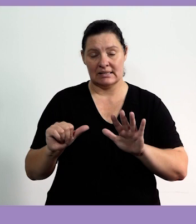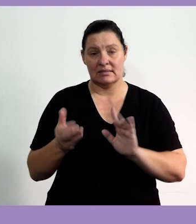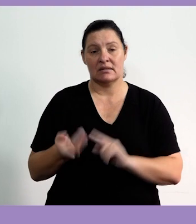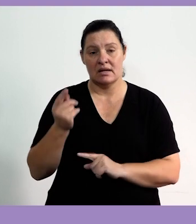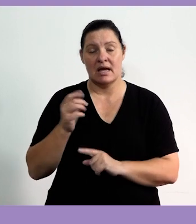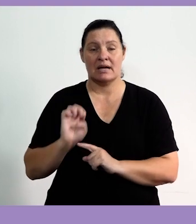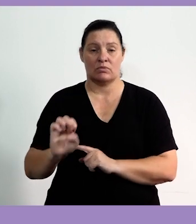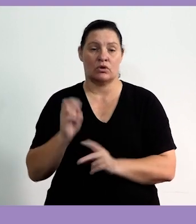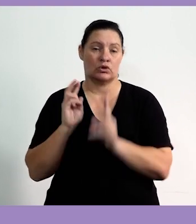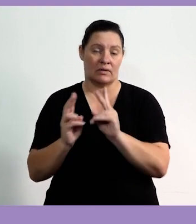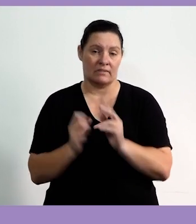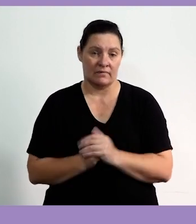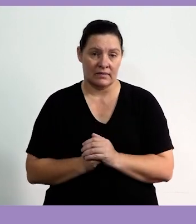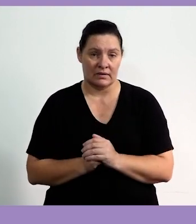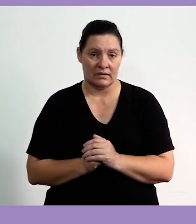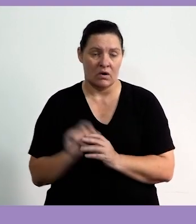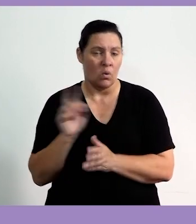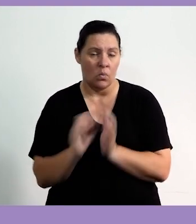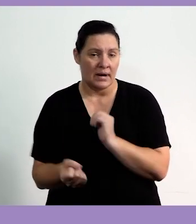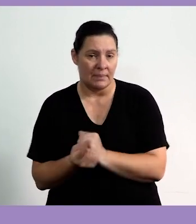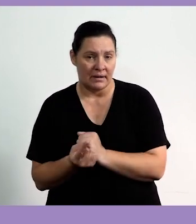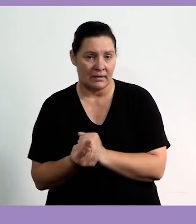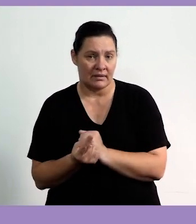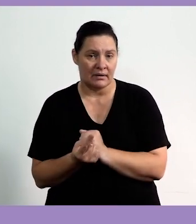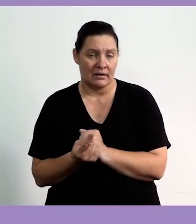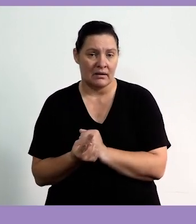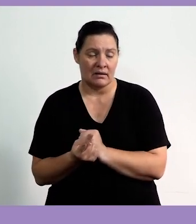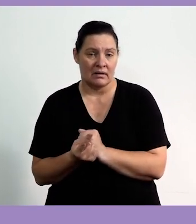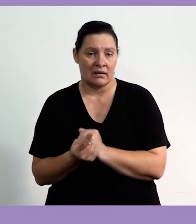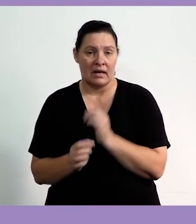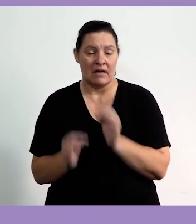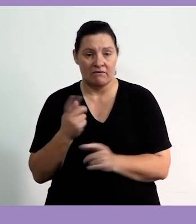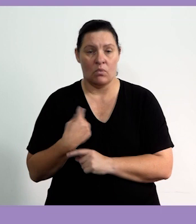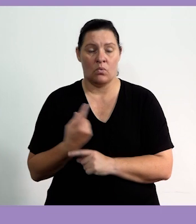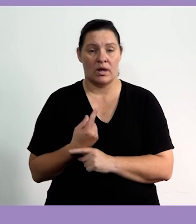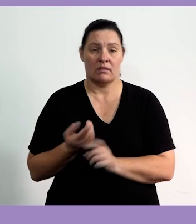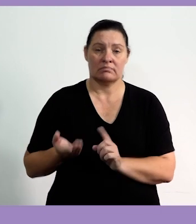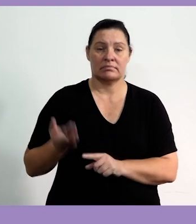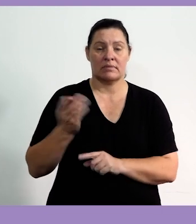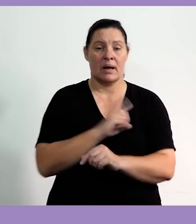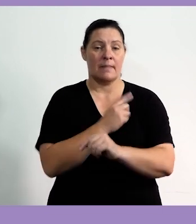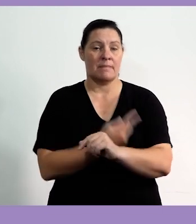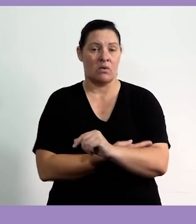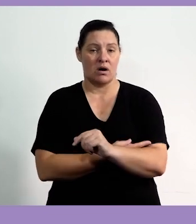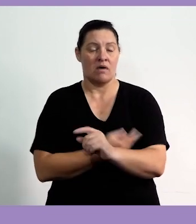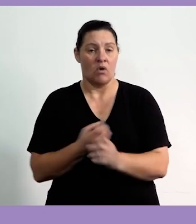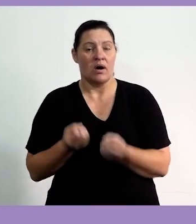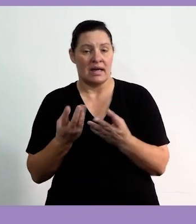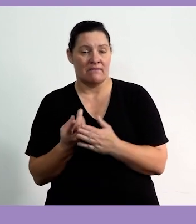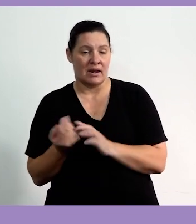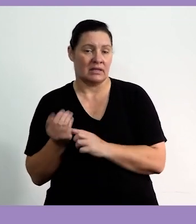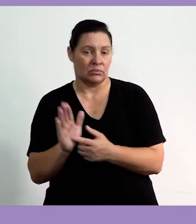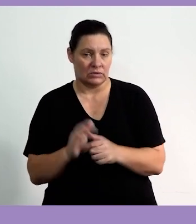6 raised to the exponent 12. What happens when we are raising a power